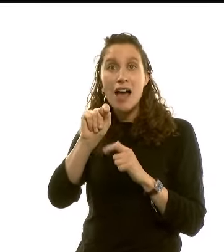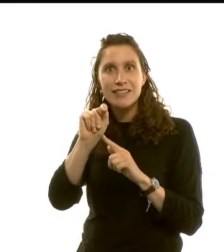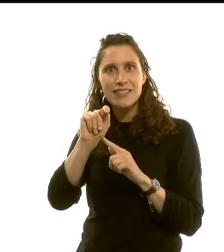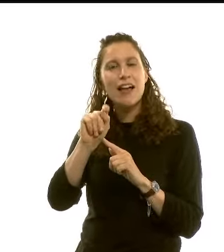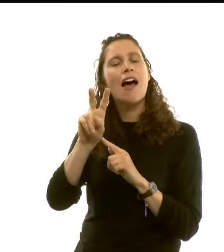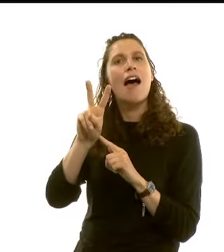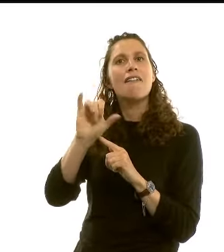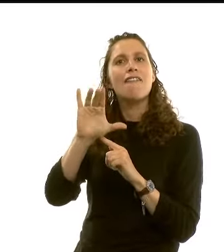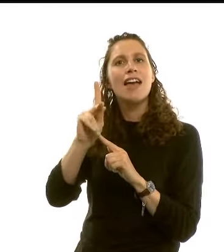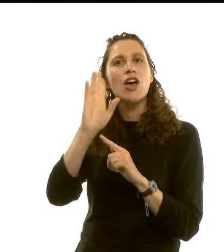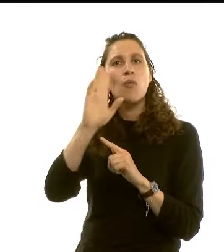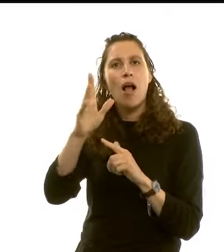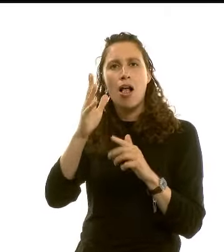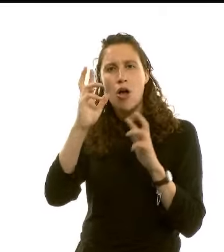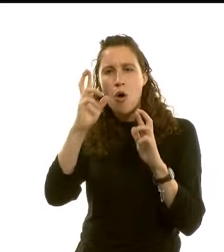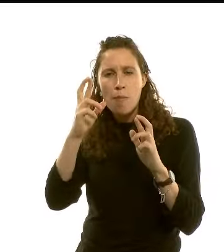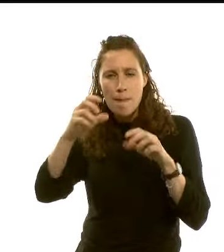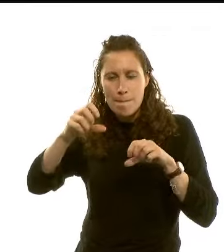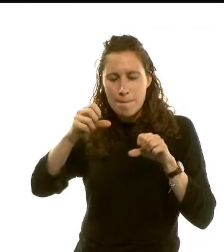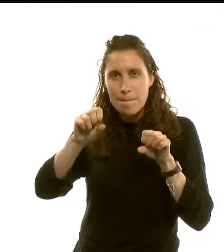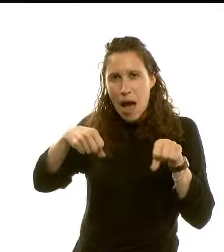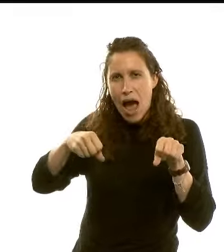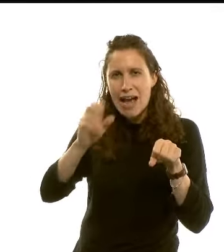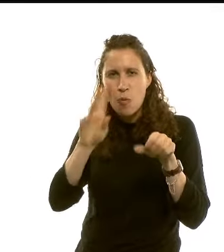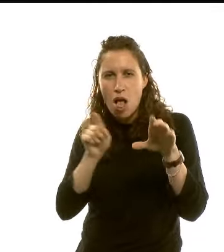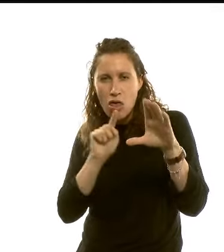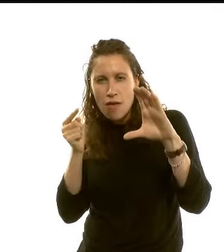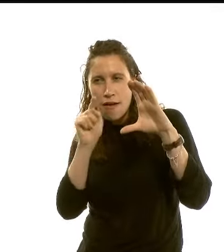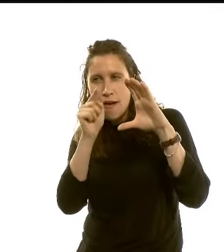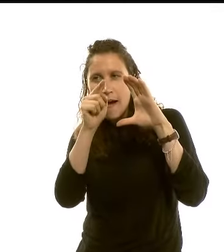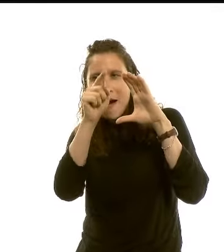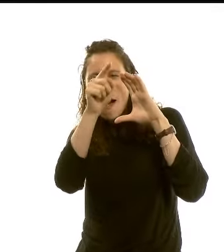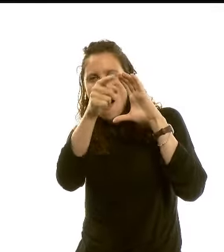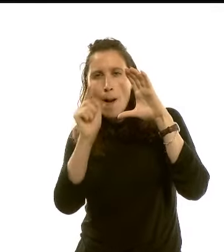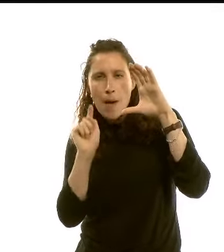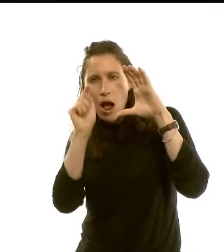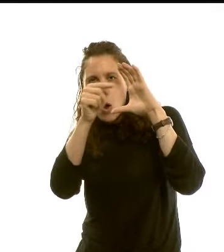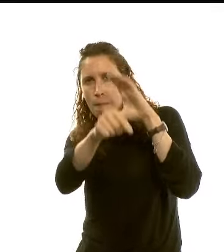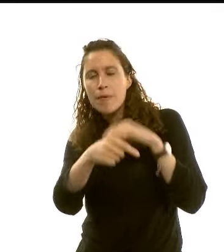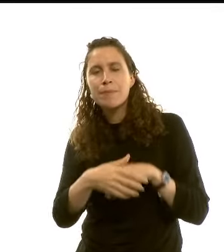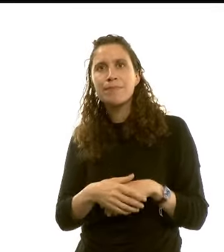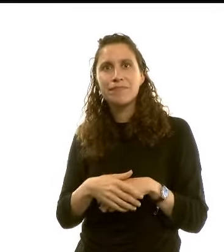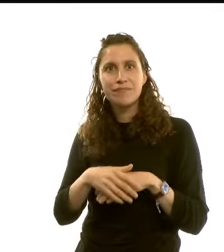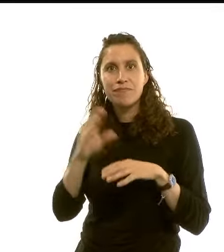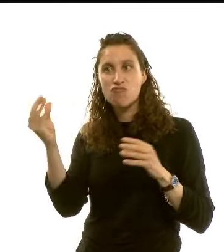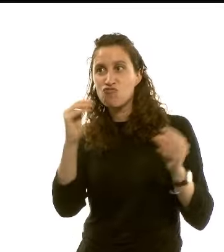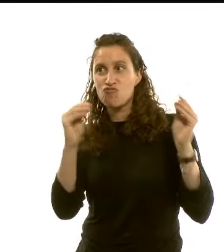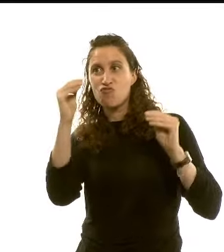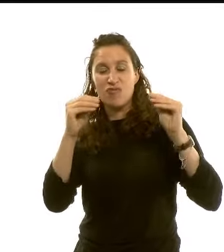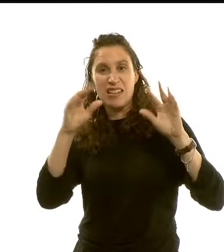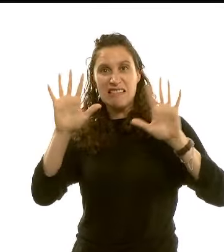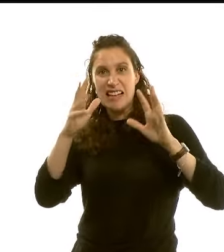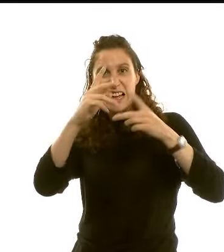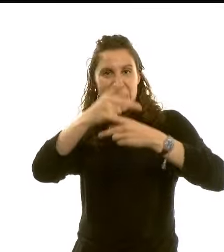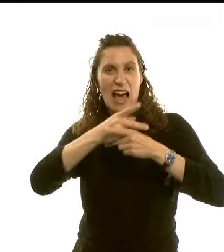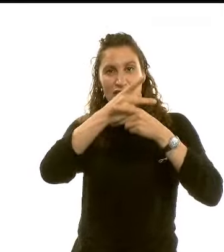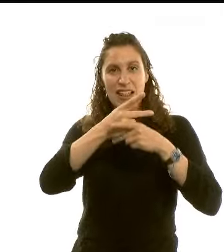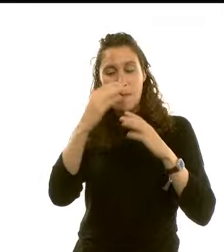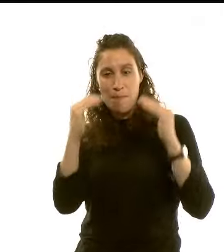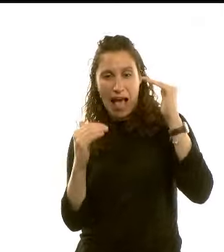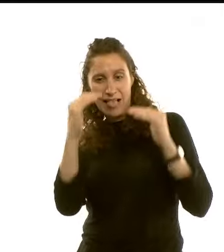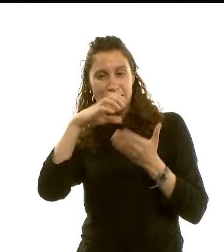to speed a Lego Stuntz bike through this contraption. You see that? It is festooned with precariously balanced cakes over the